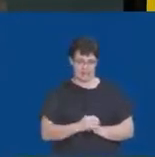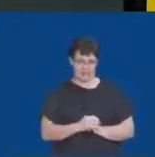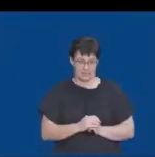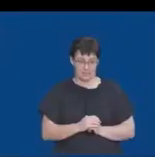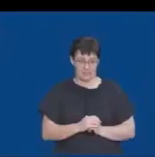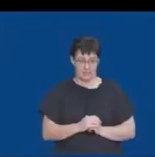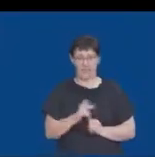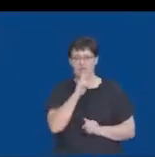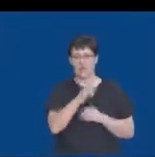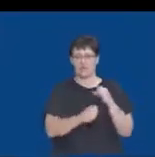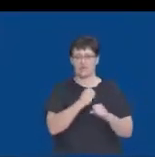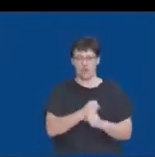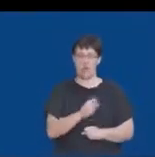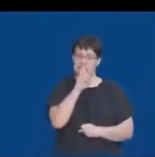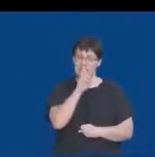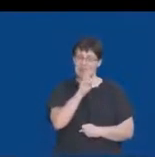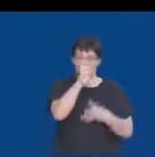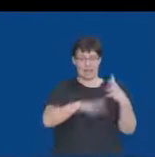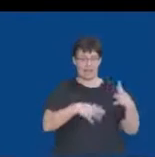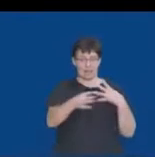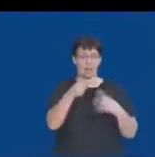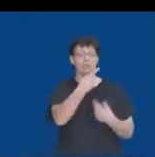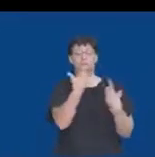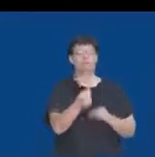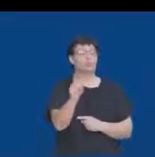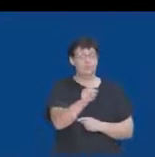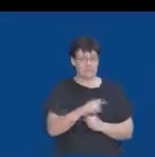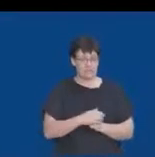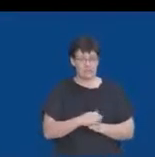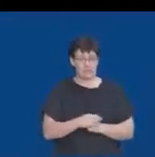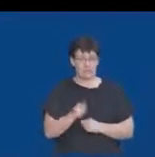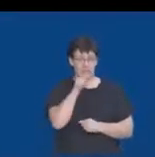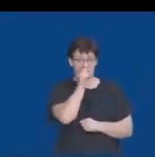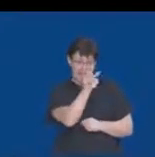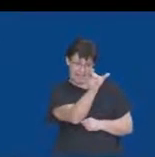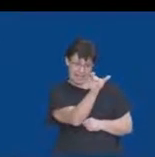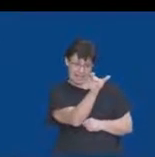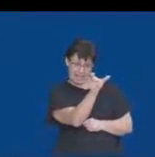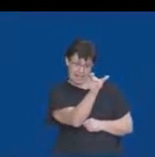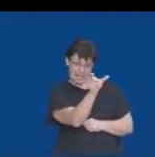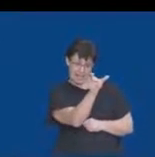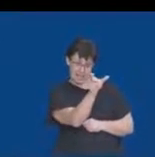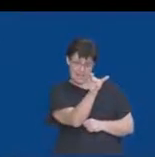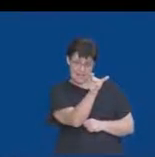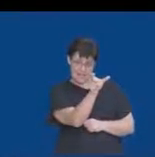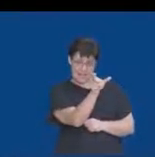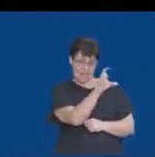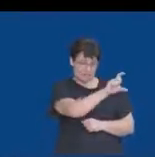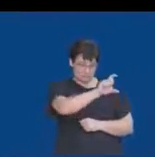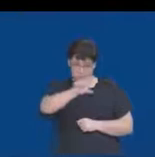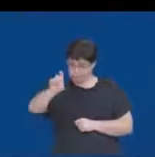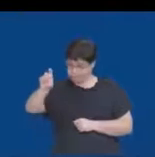tells me our years. So I'm going to go back to our table. Basically what they've done is they've taken this portion